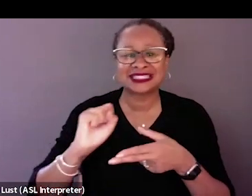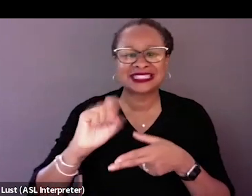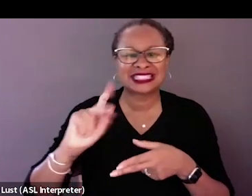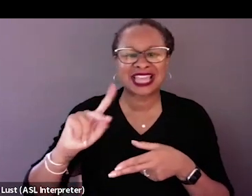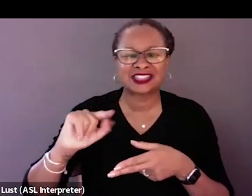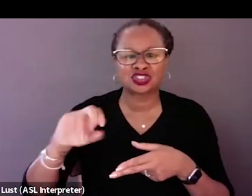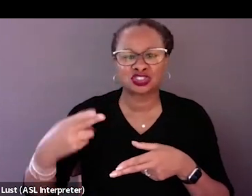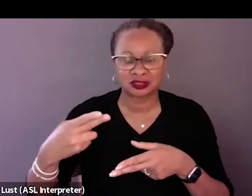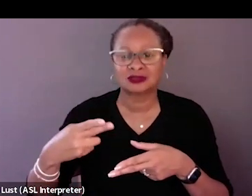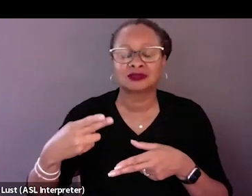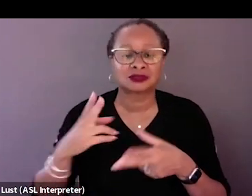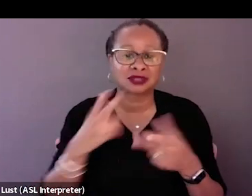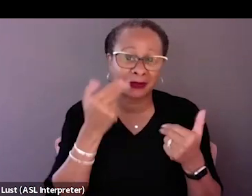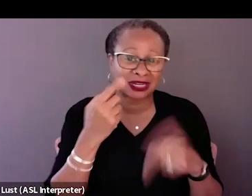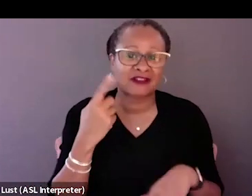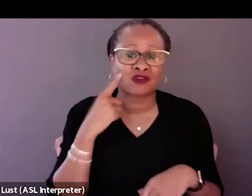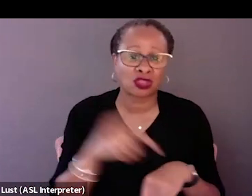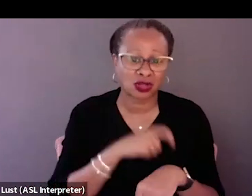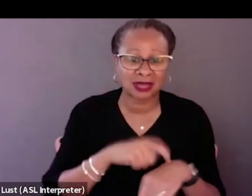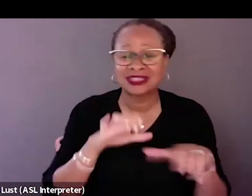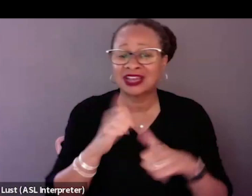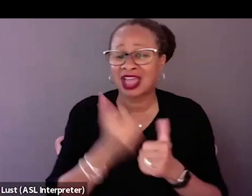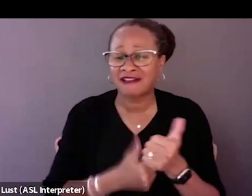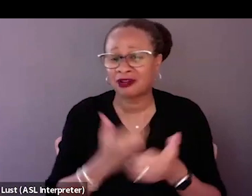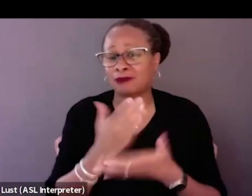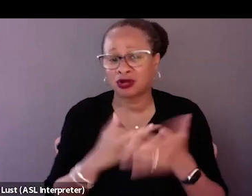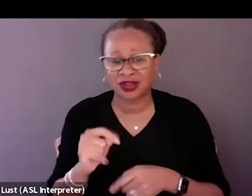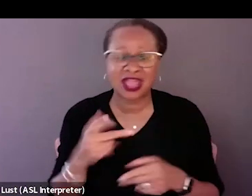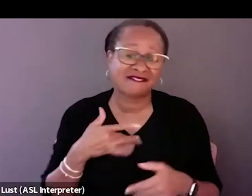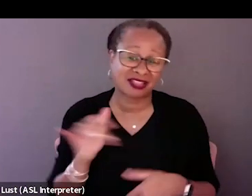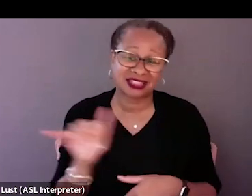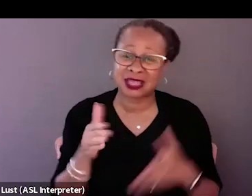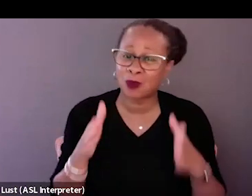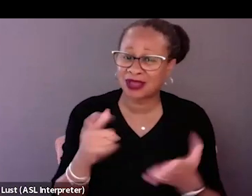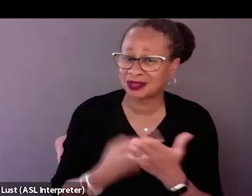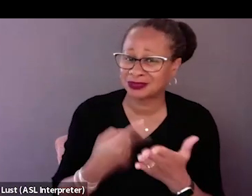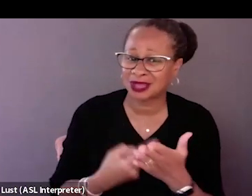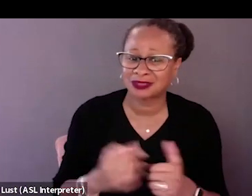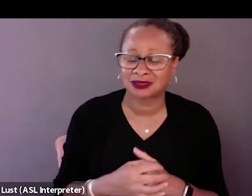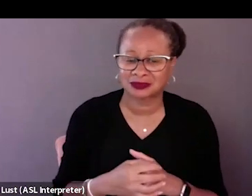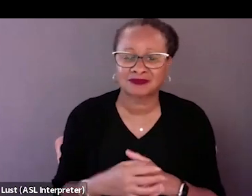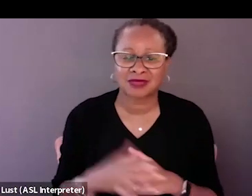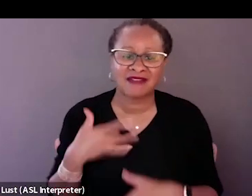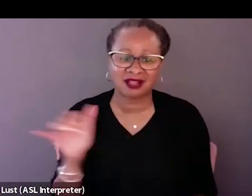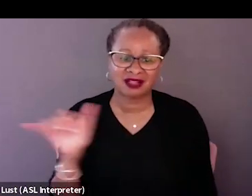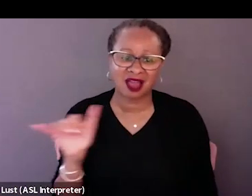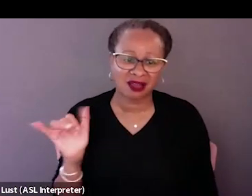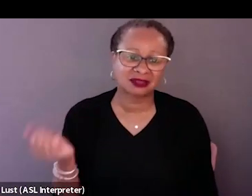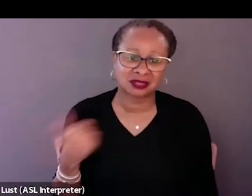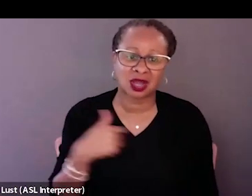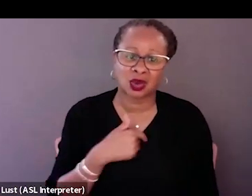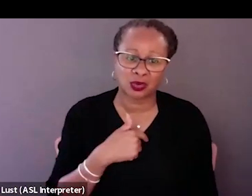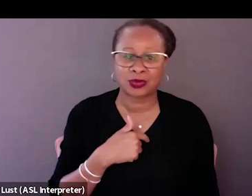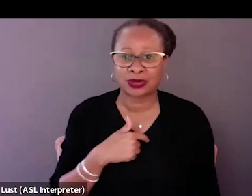and done every part of it. So it felt that way sometimes, you know, like it felt like we were